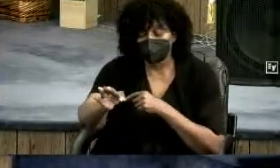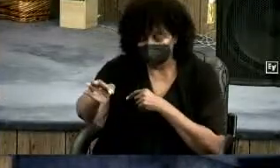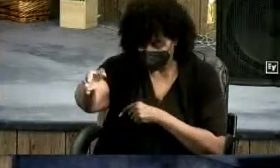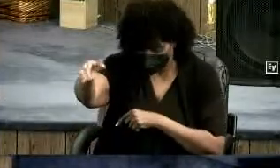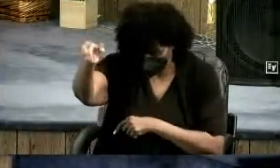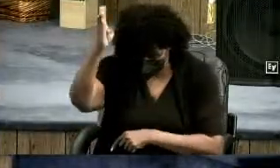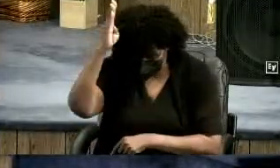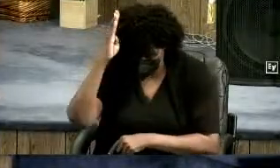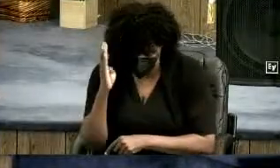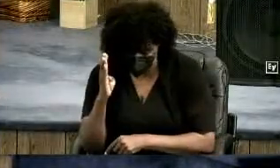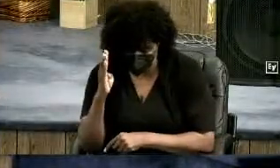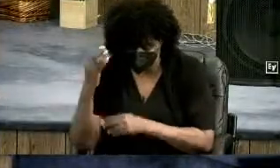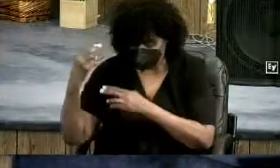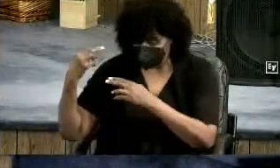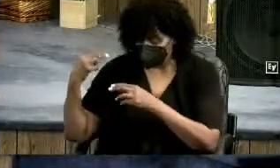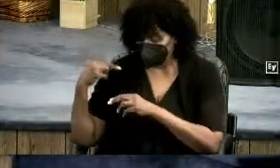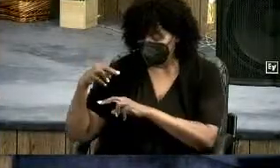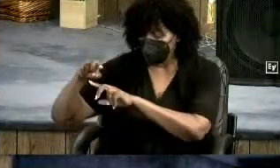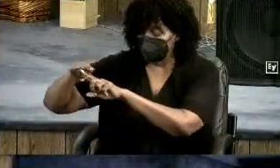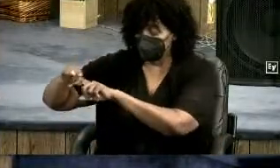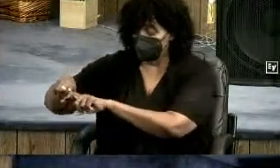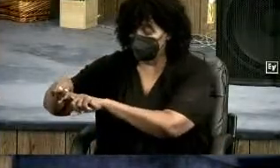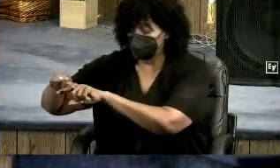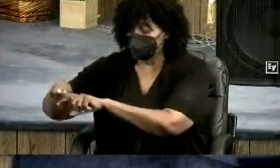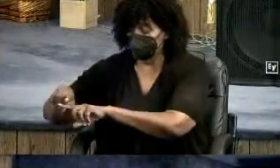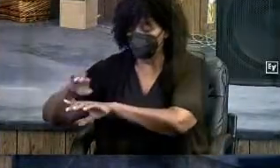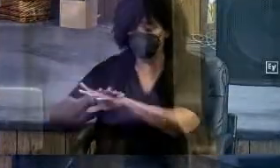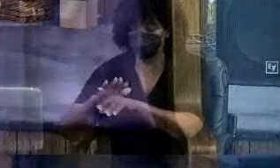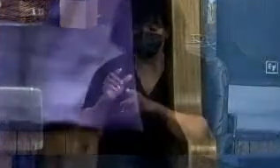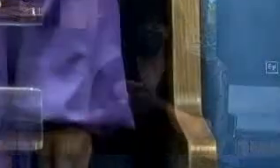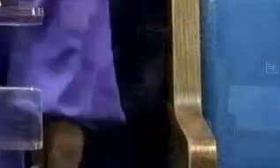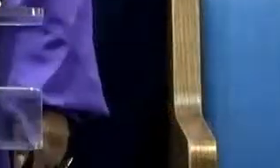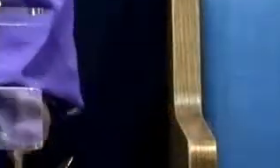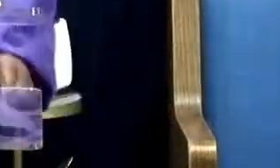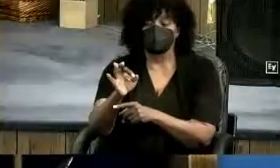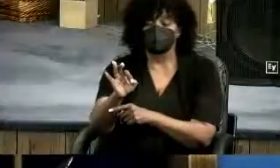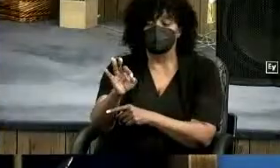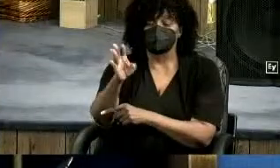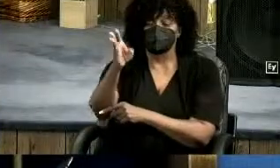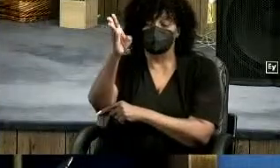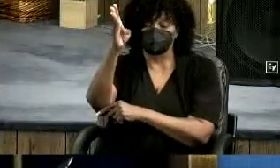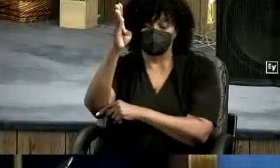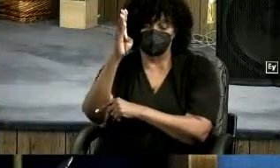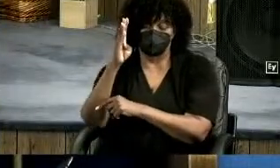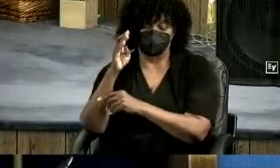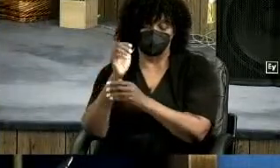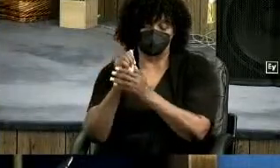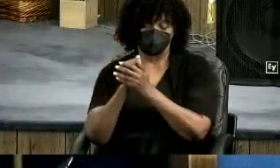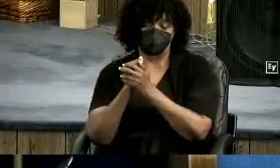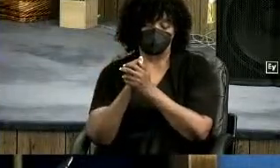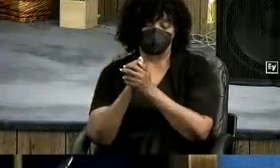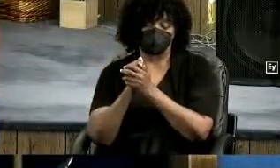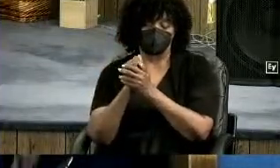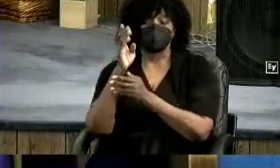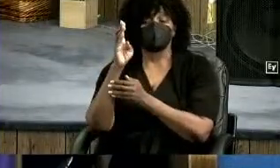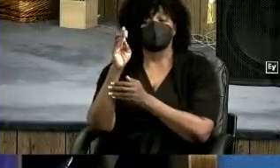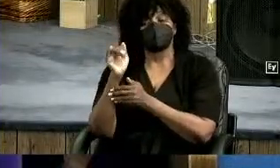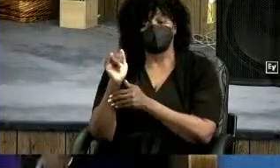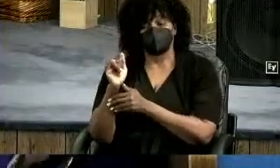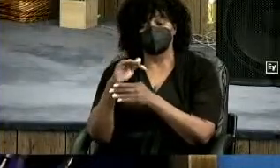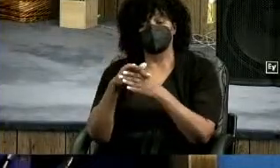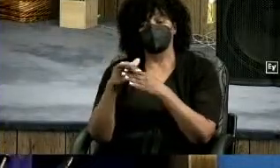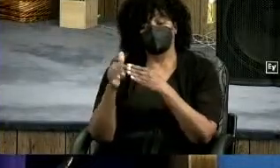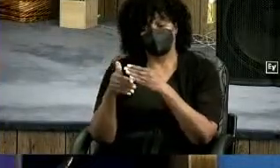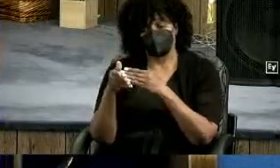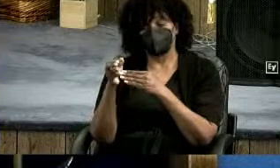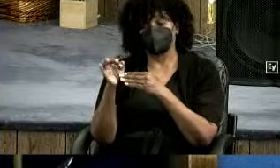leaned and depended upon the word above everything else. And so by the time we get to chapter